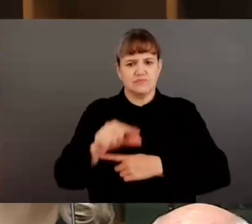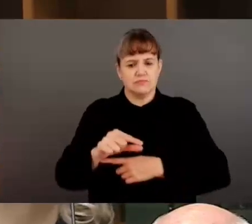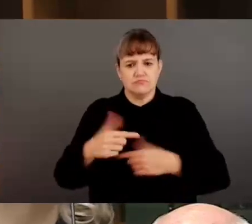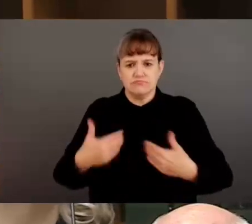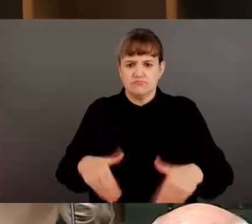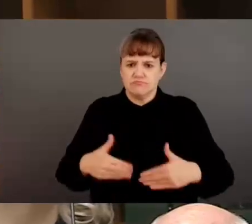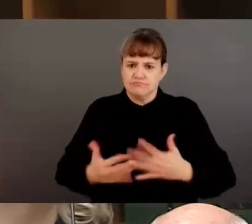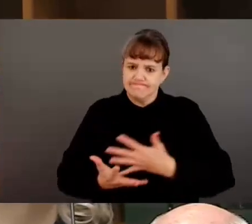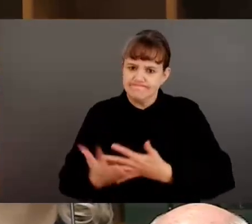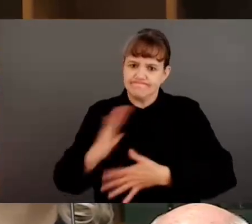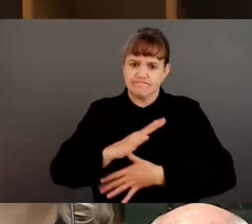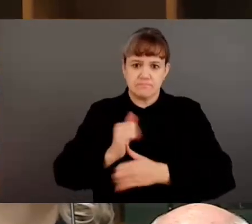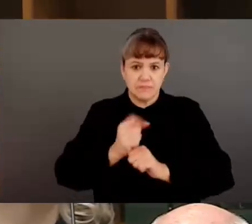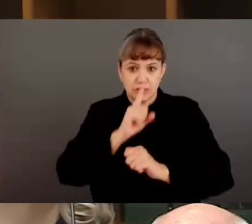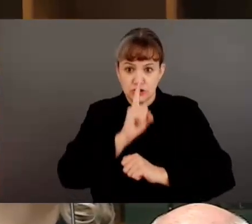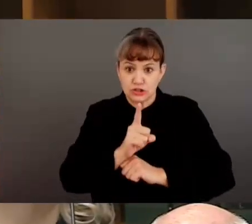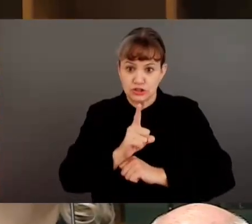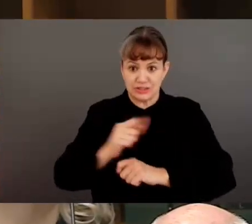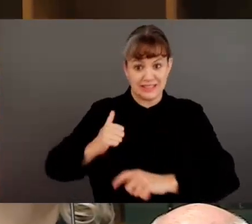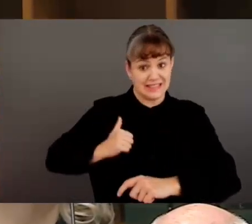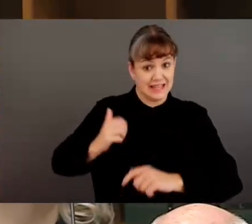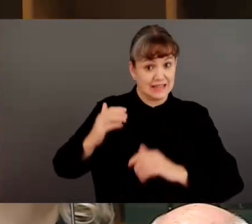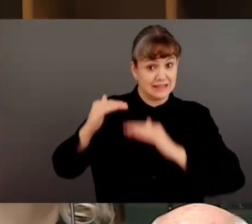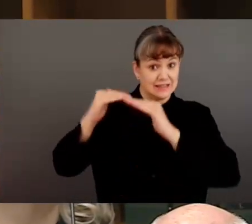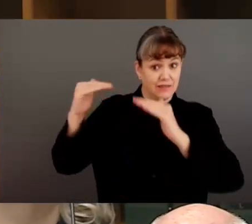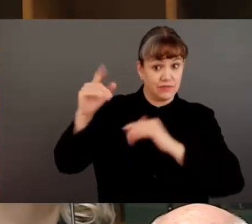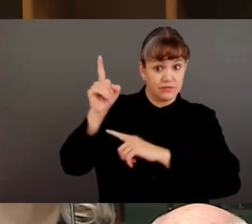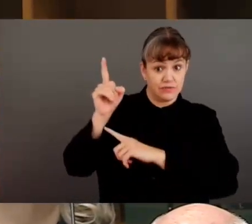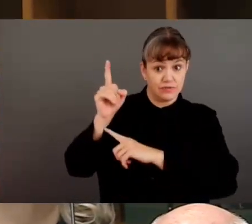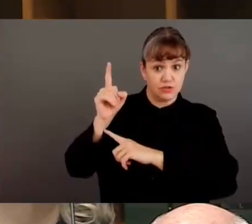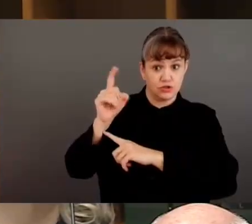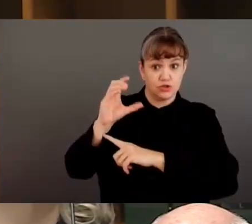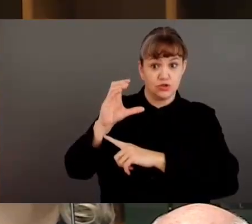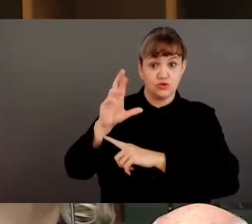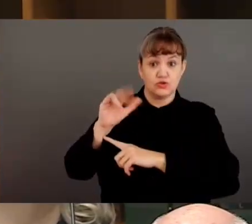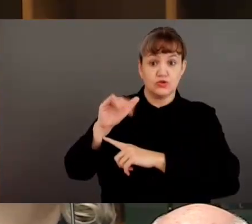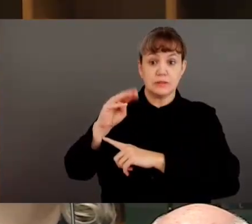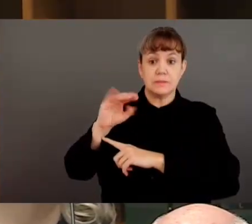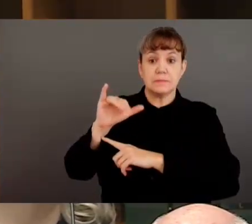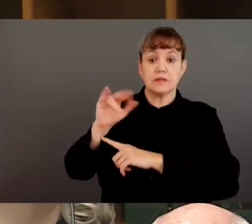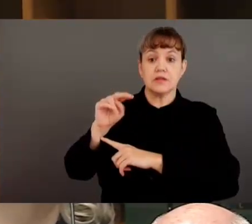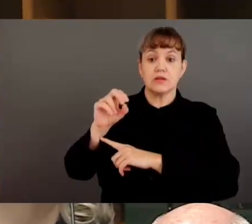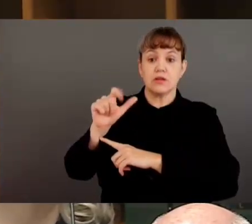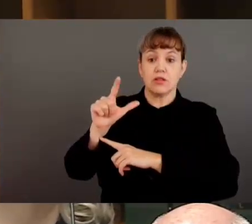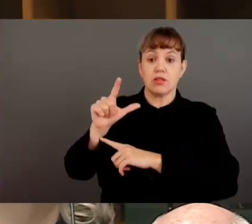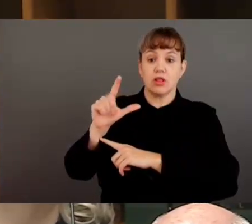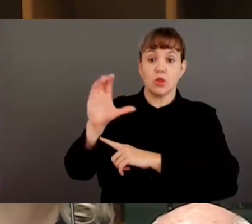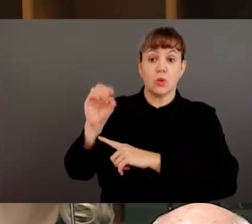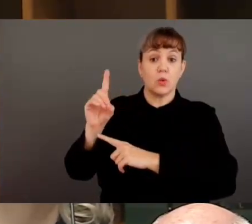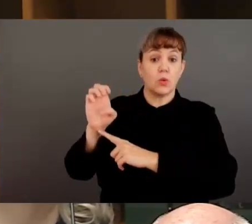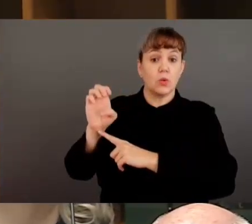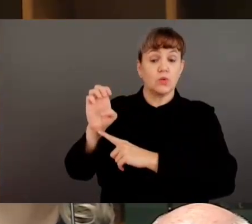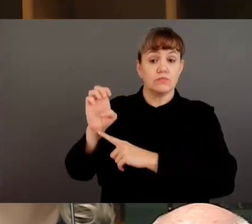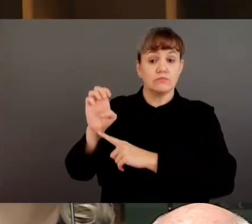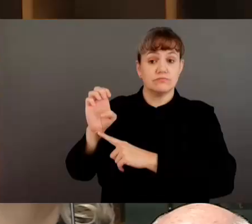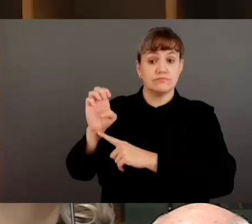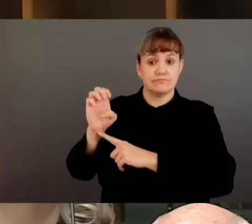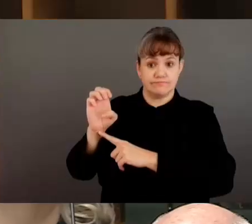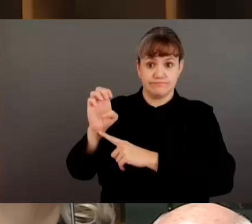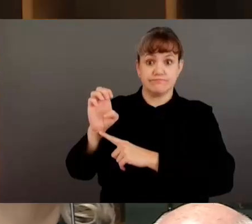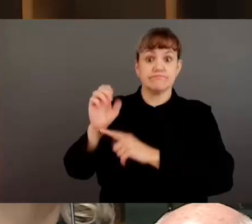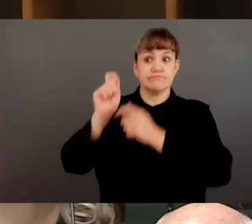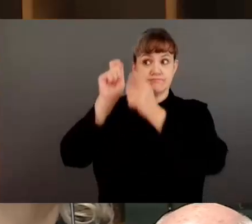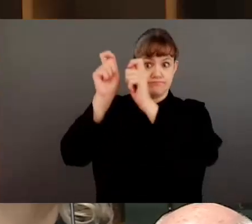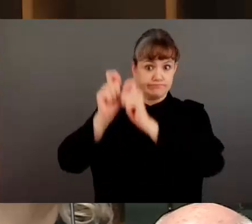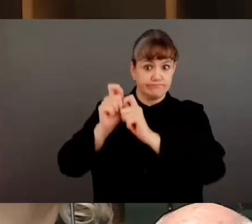Canada keeps our community safe across this country. In fact, BC has been a leader in putting on the federal agenda changes to the